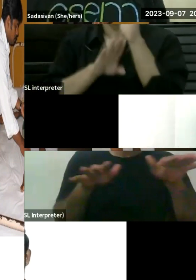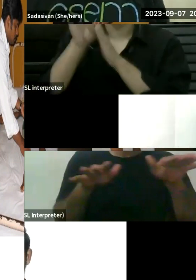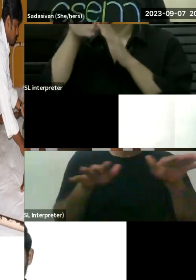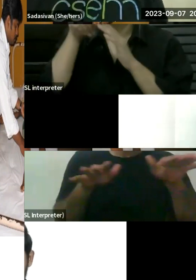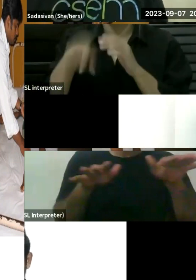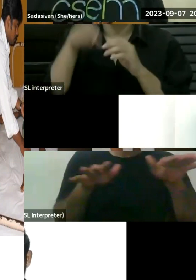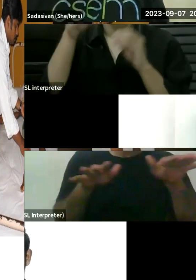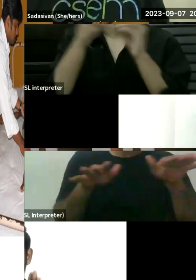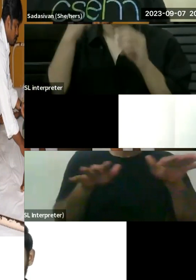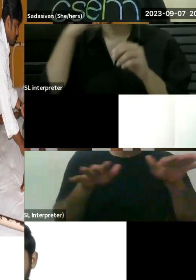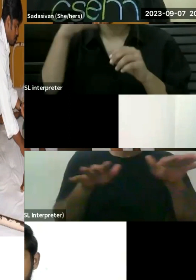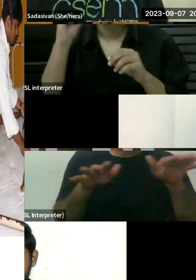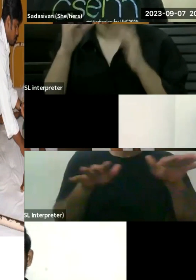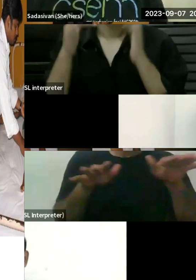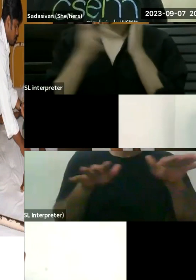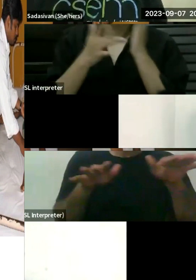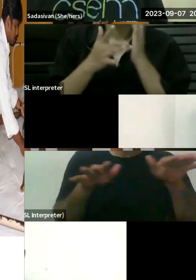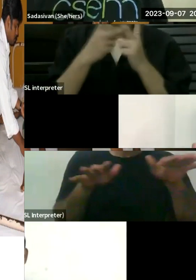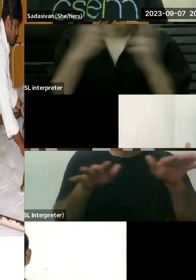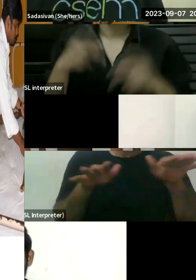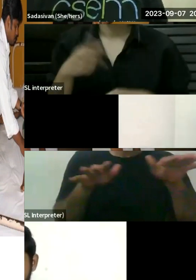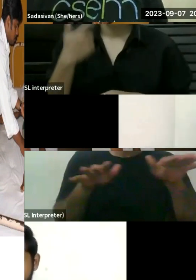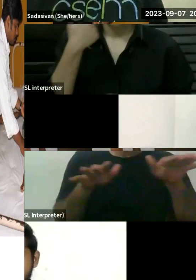in biotechnology. And ICMR